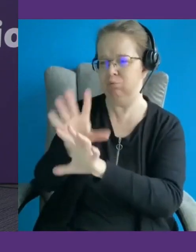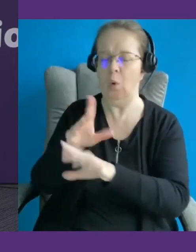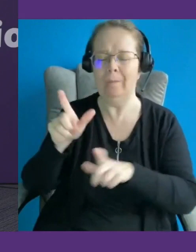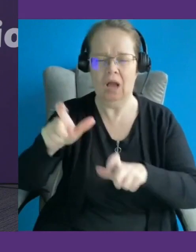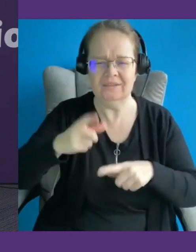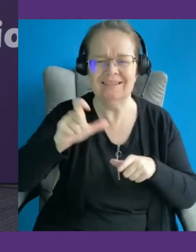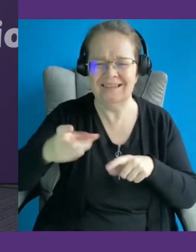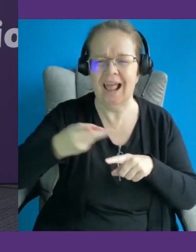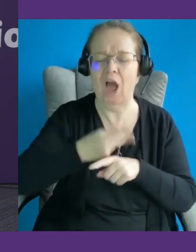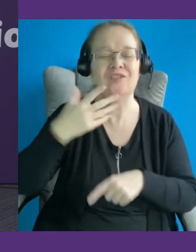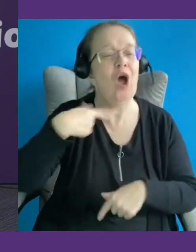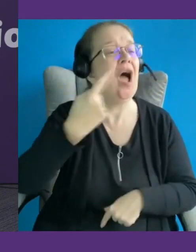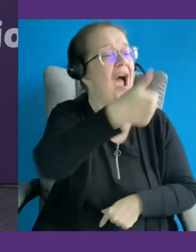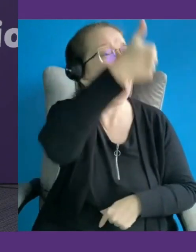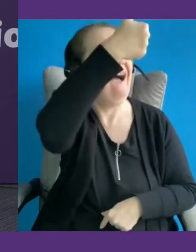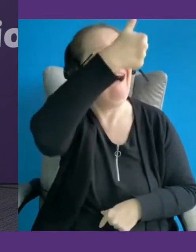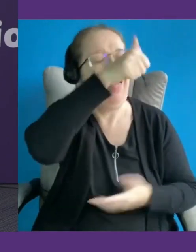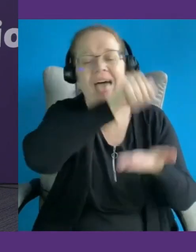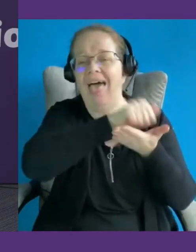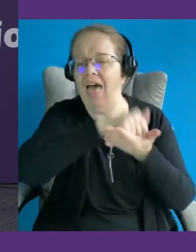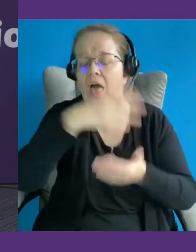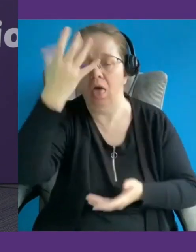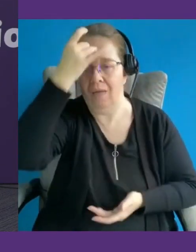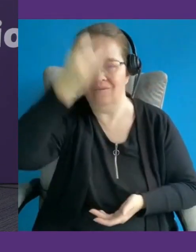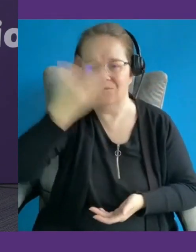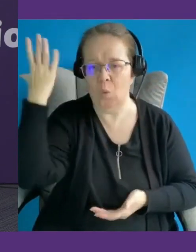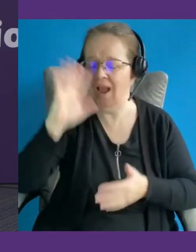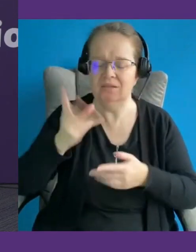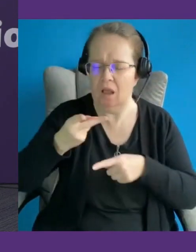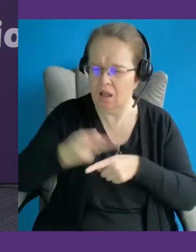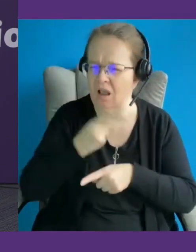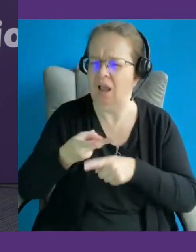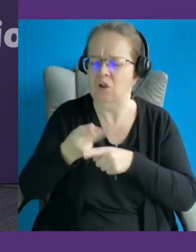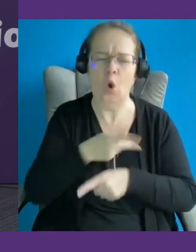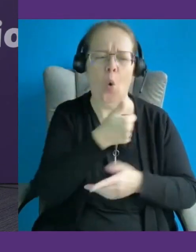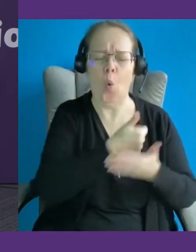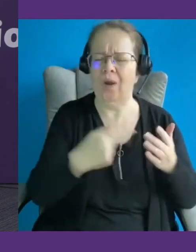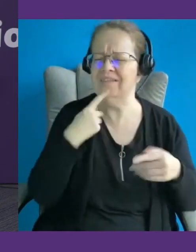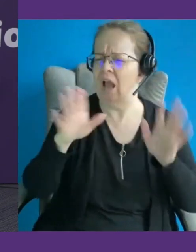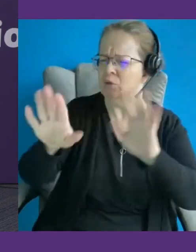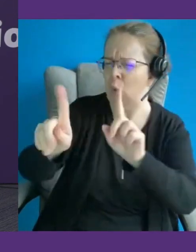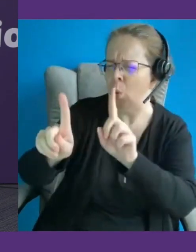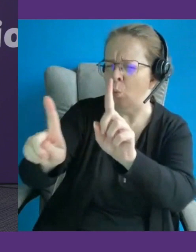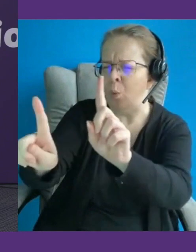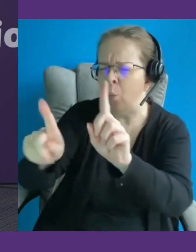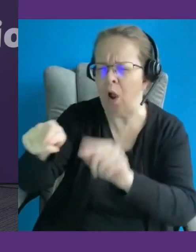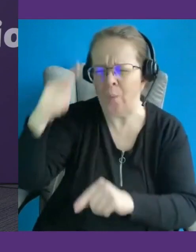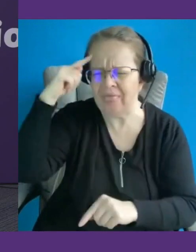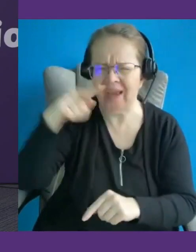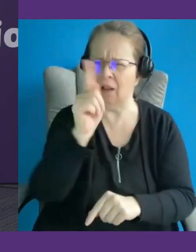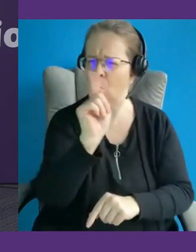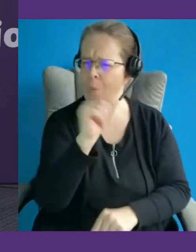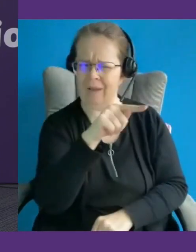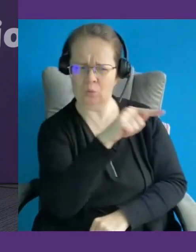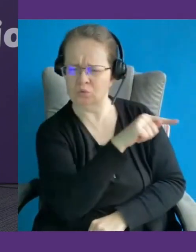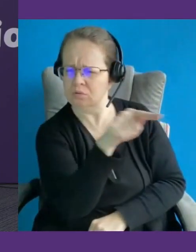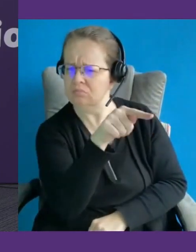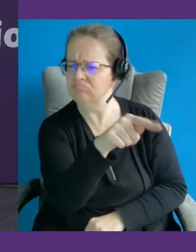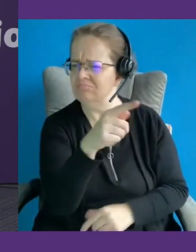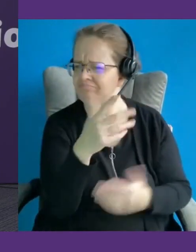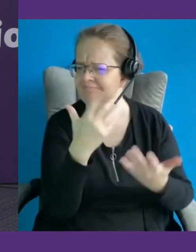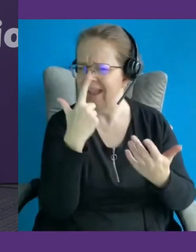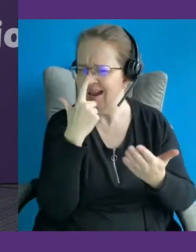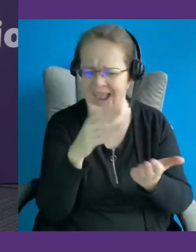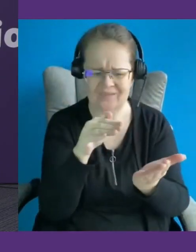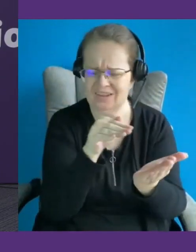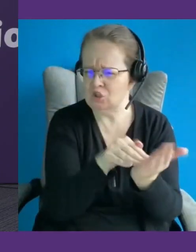your projects, there's always people there saying, well, what about this? And have we thought about what the experience might be for someone who might never touch a touch